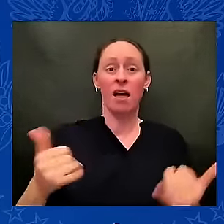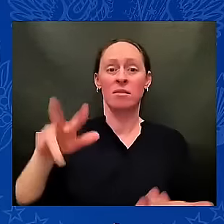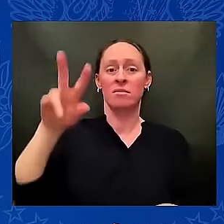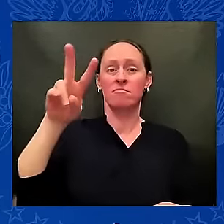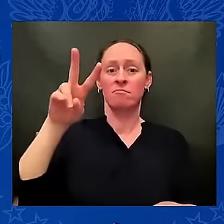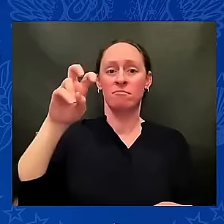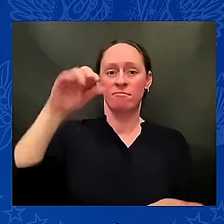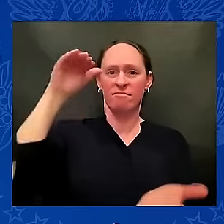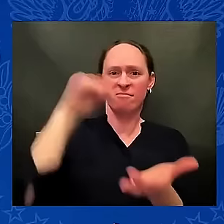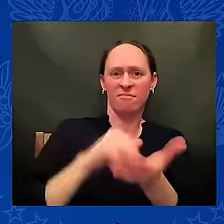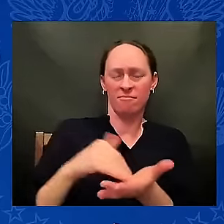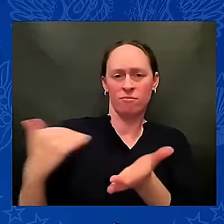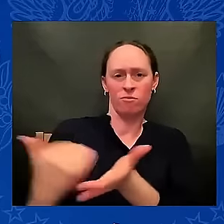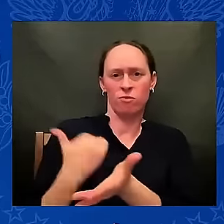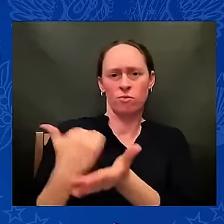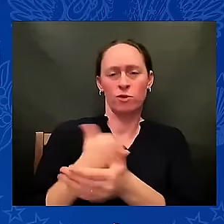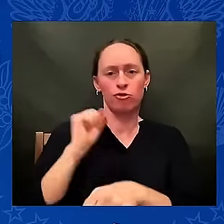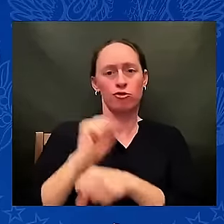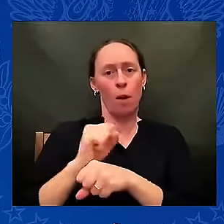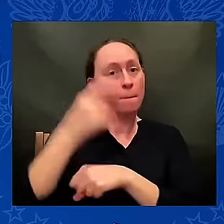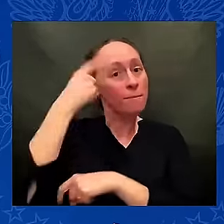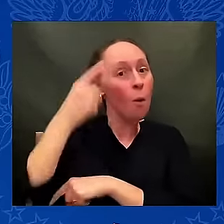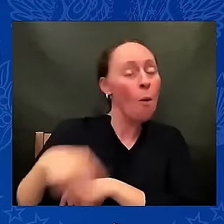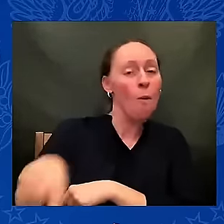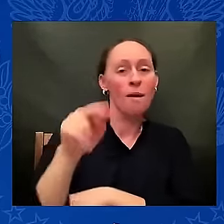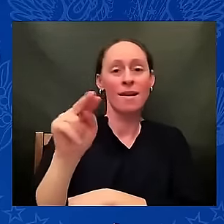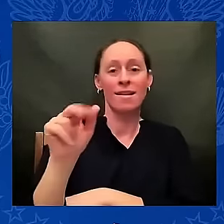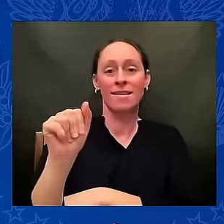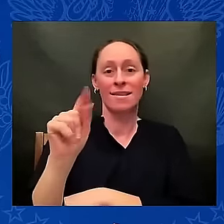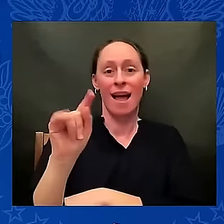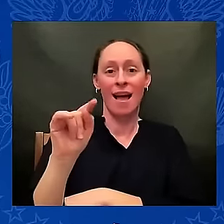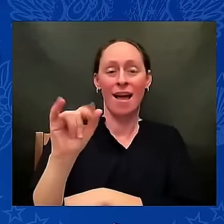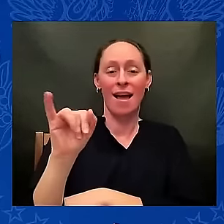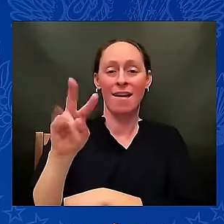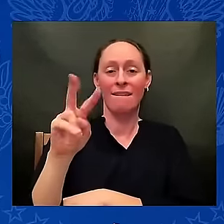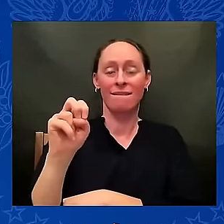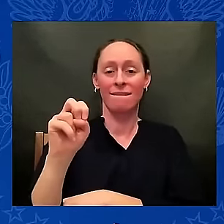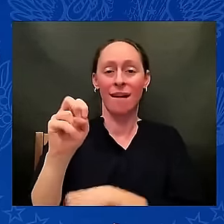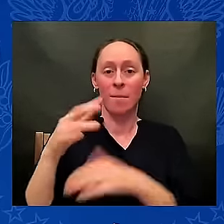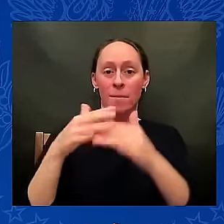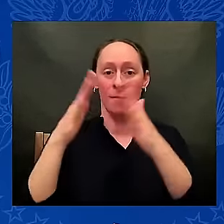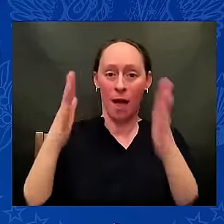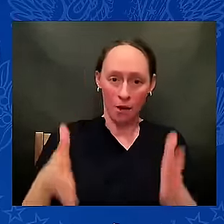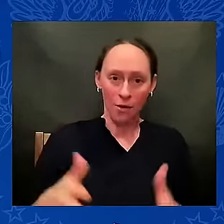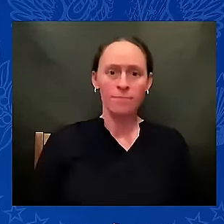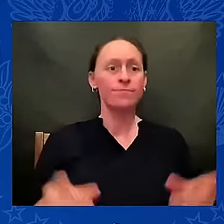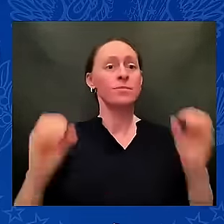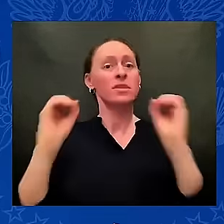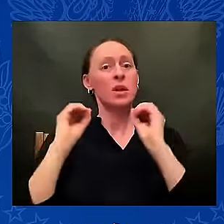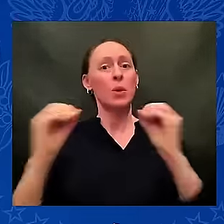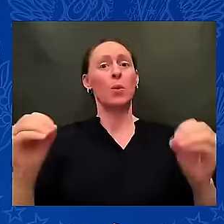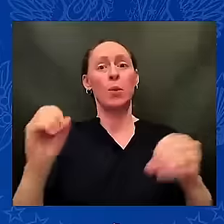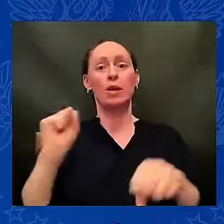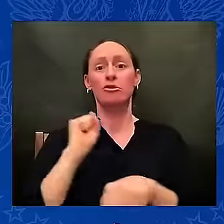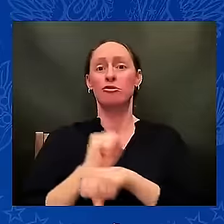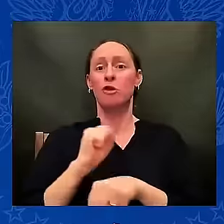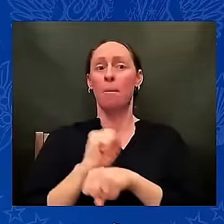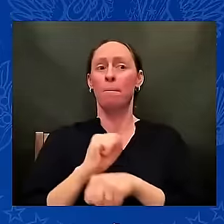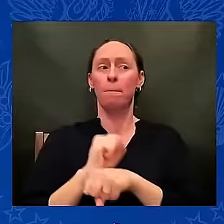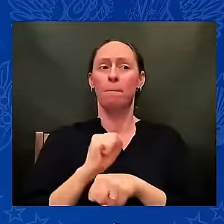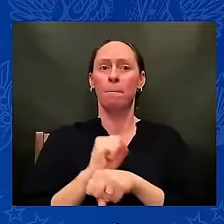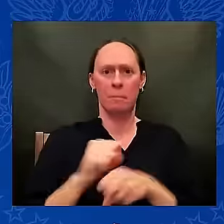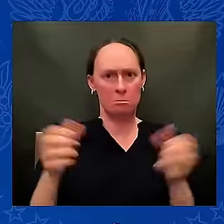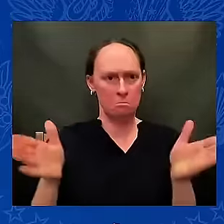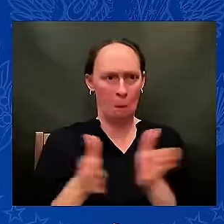communities. With the strong support from Secretary Holland and all of you, we're finally modernizing tribal infrastructure, for